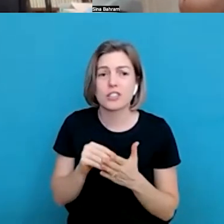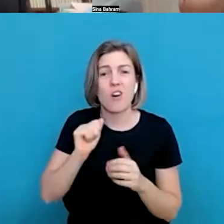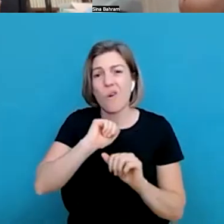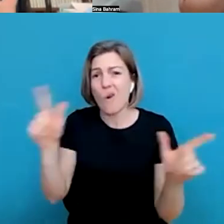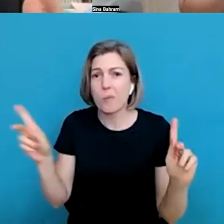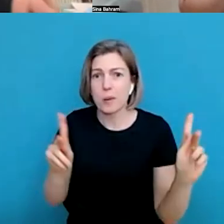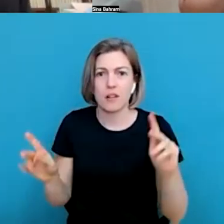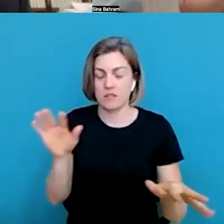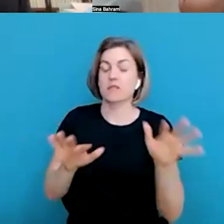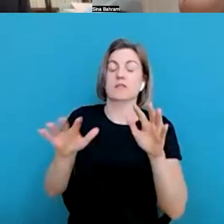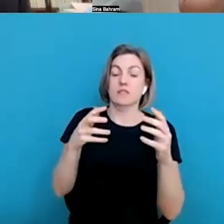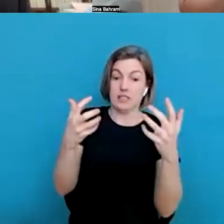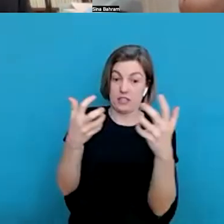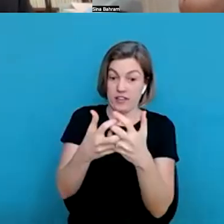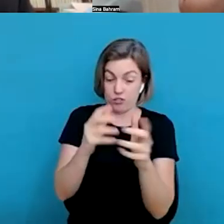our